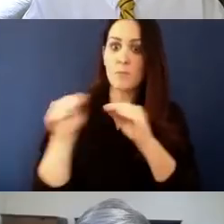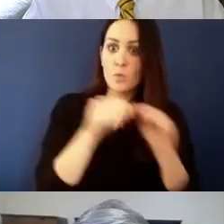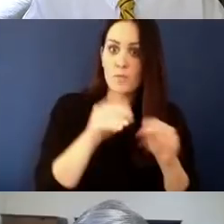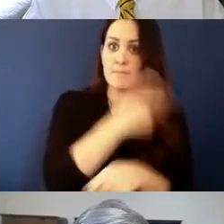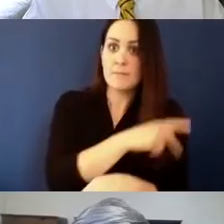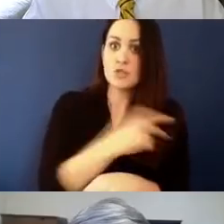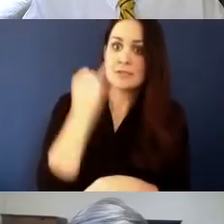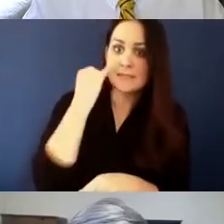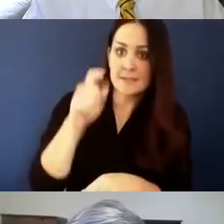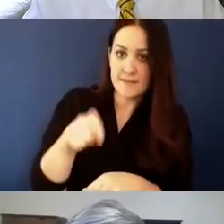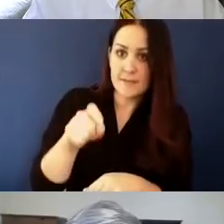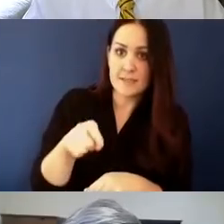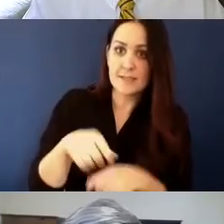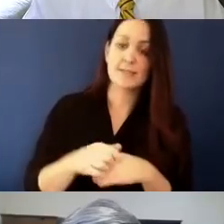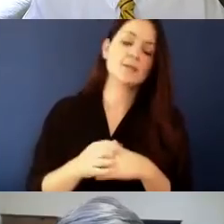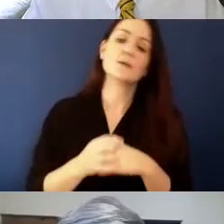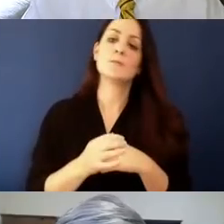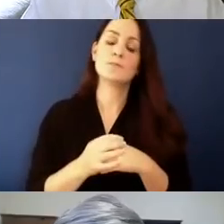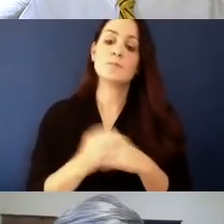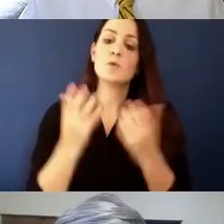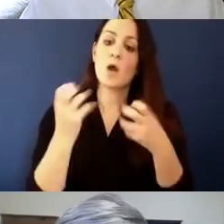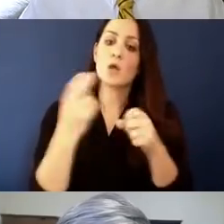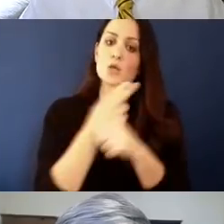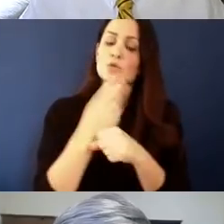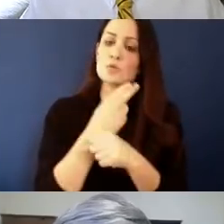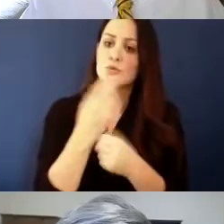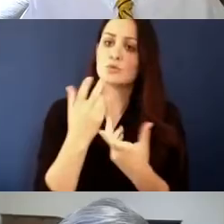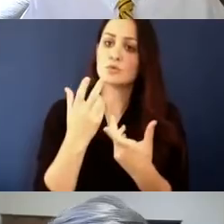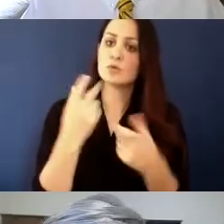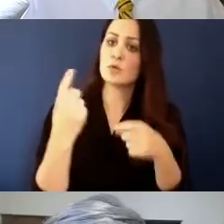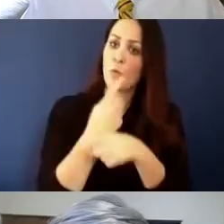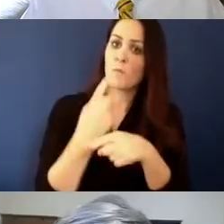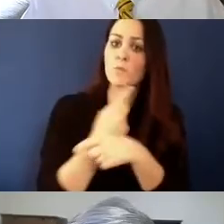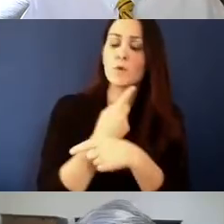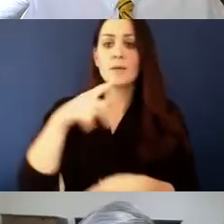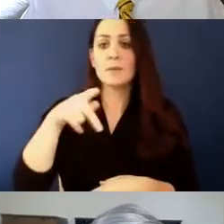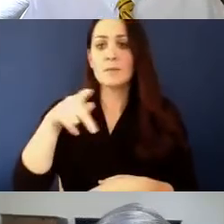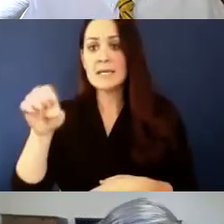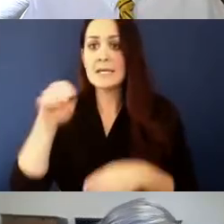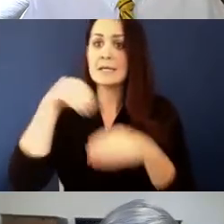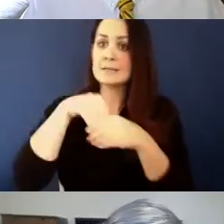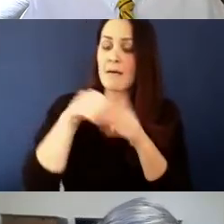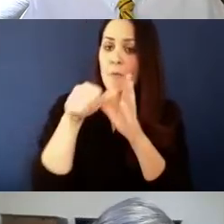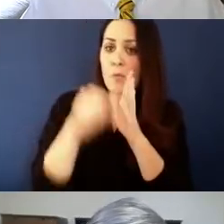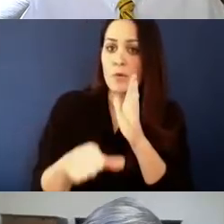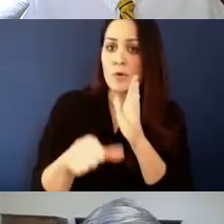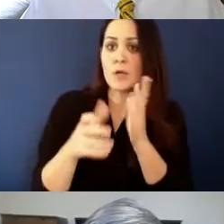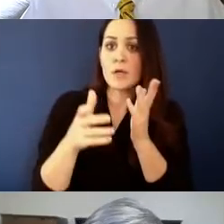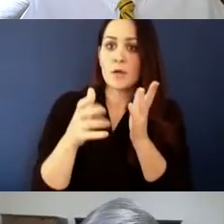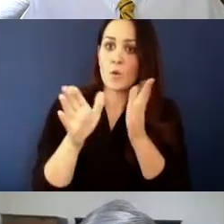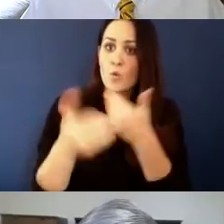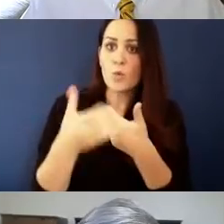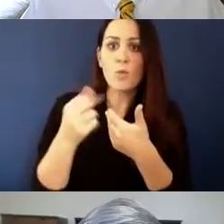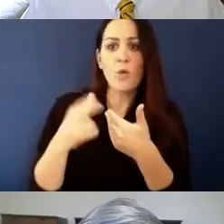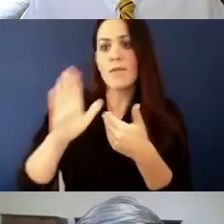to that we use appropriate PPE in the operating room or where their procedure room,